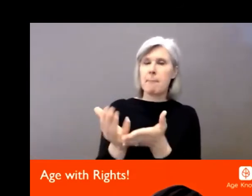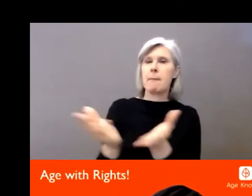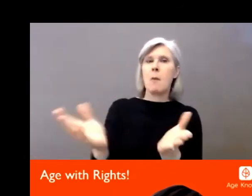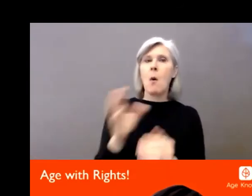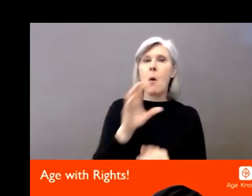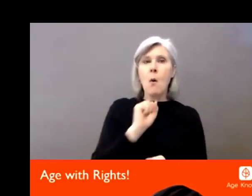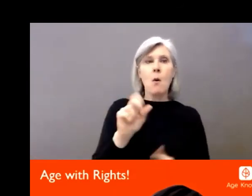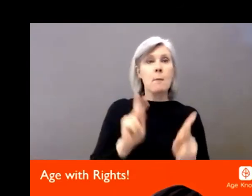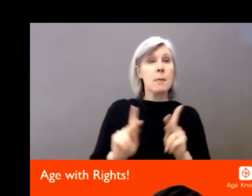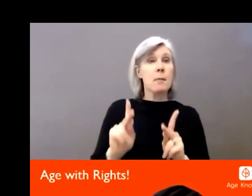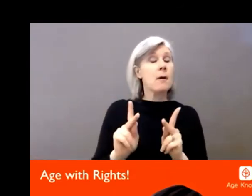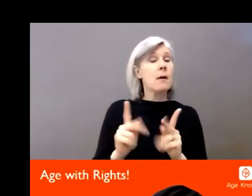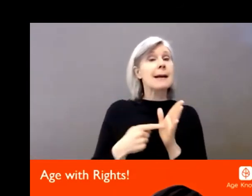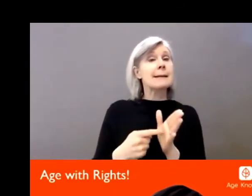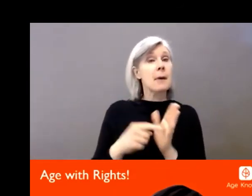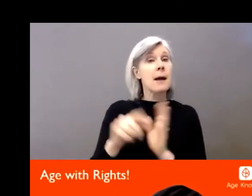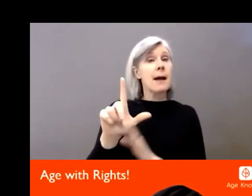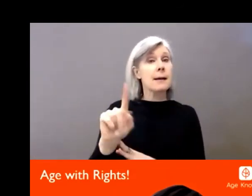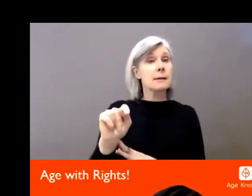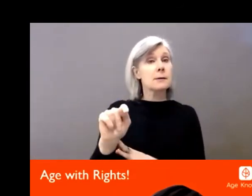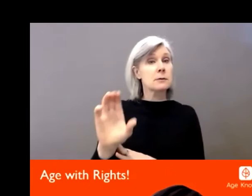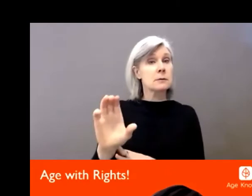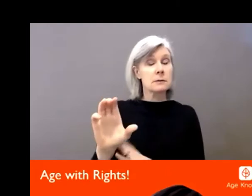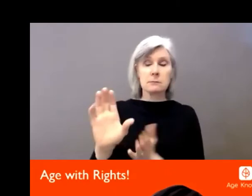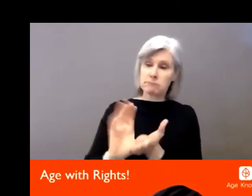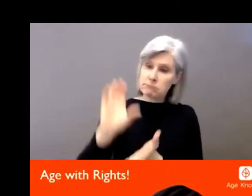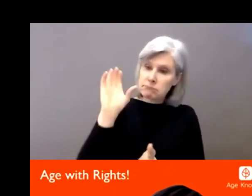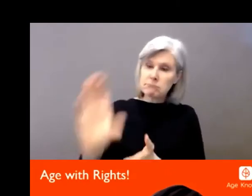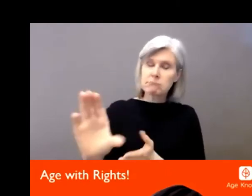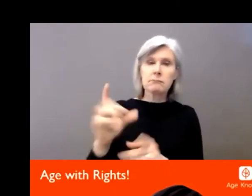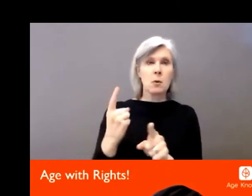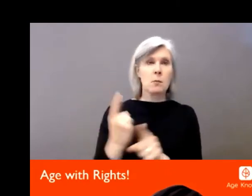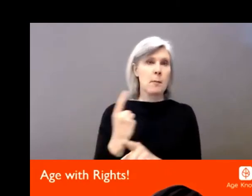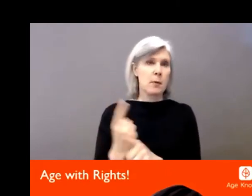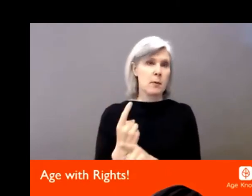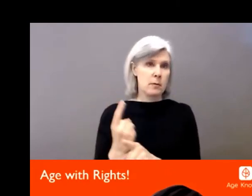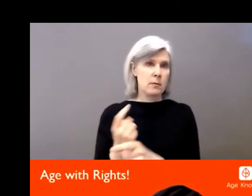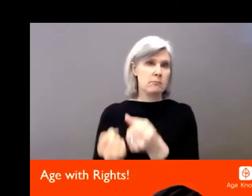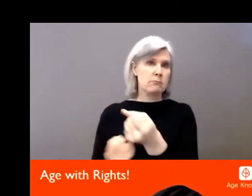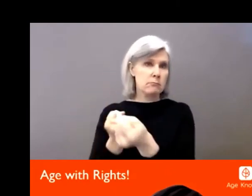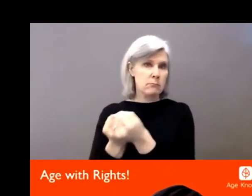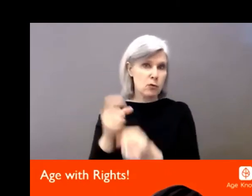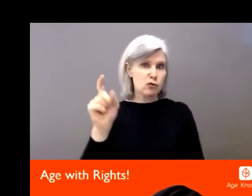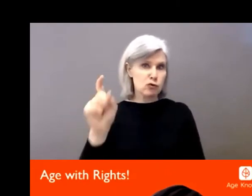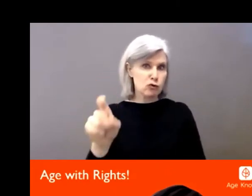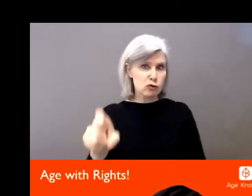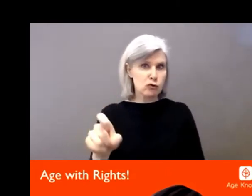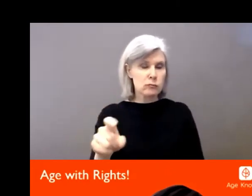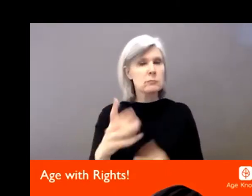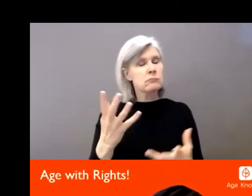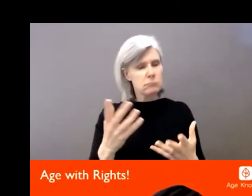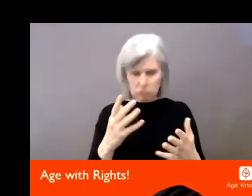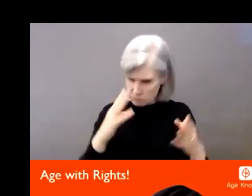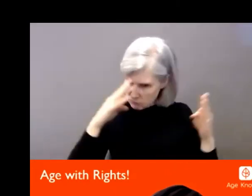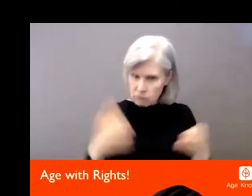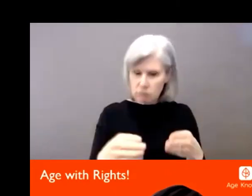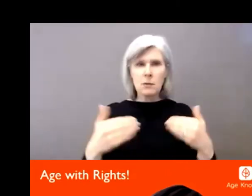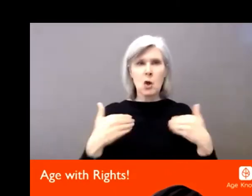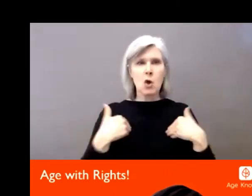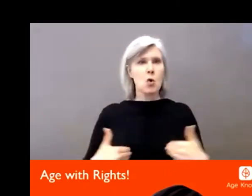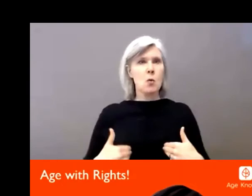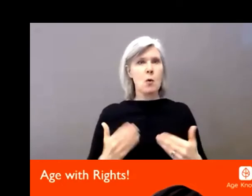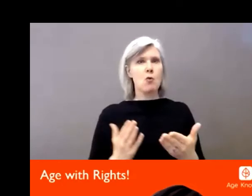example. And finally, because the convention is a tool to enshrine human rights and end violations through a legally